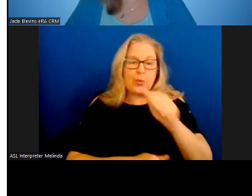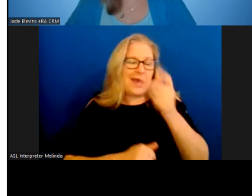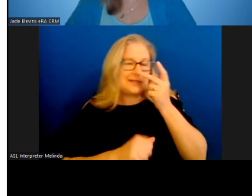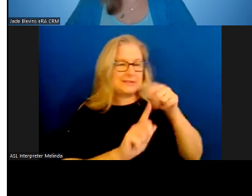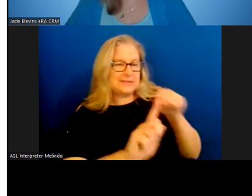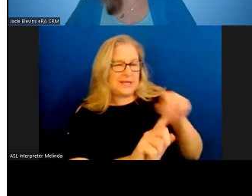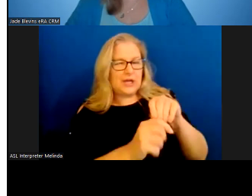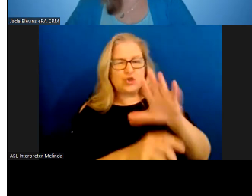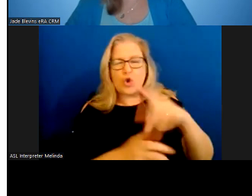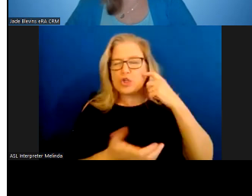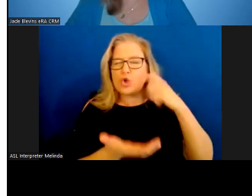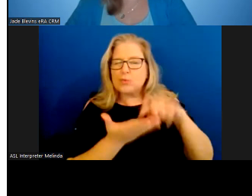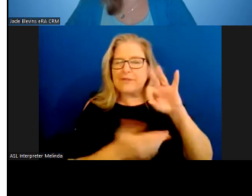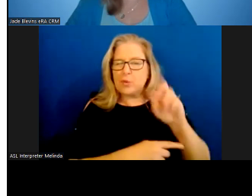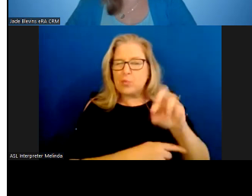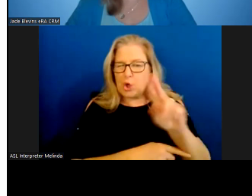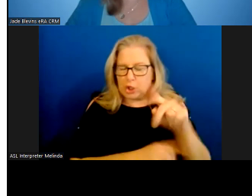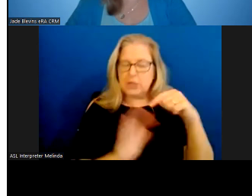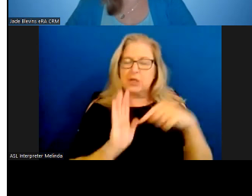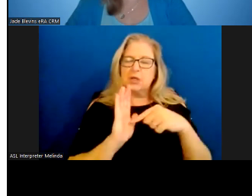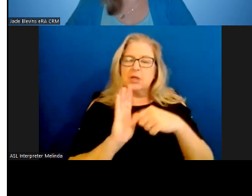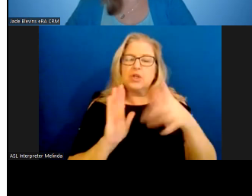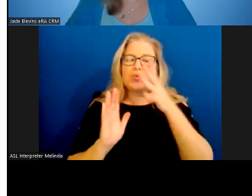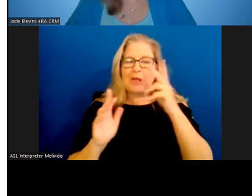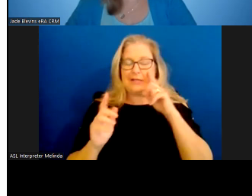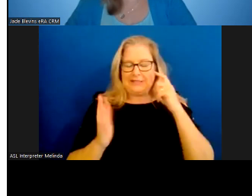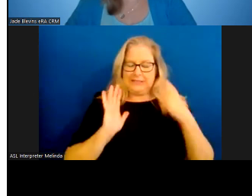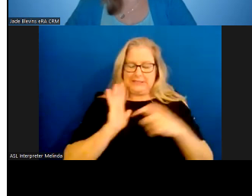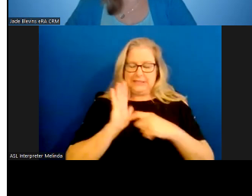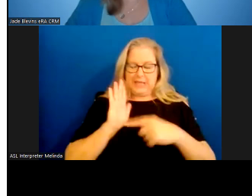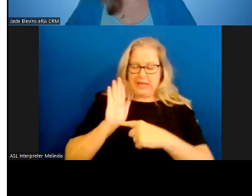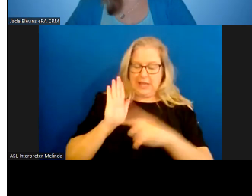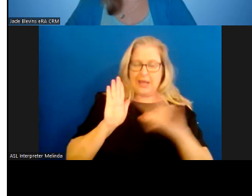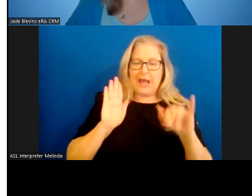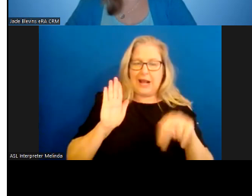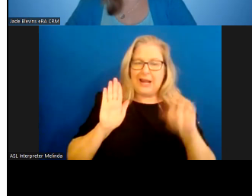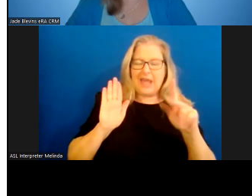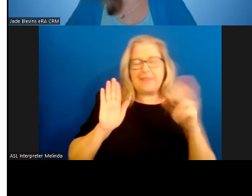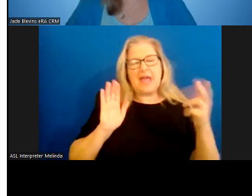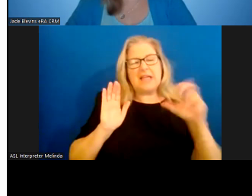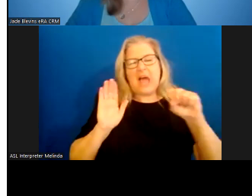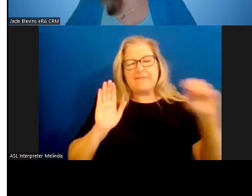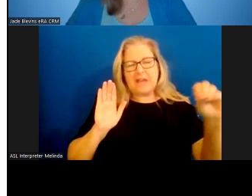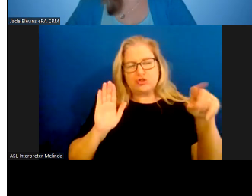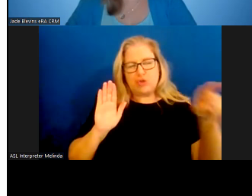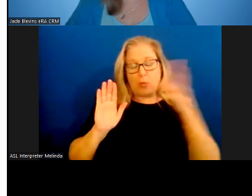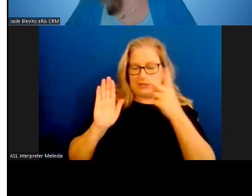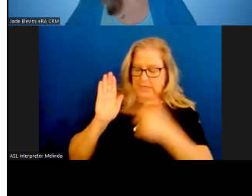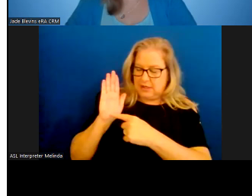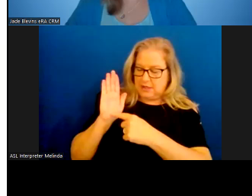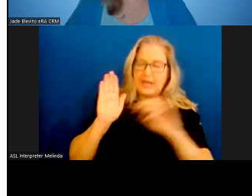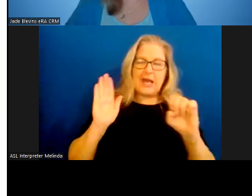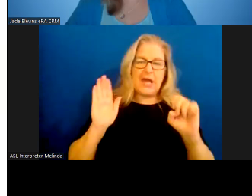of award, you will see a link. The signing official will see a link for an extension.